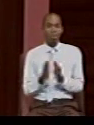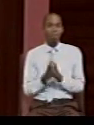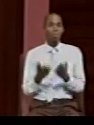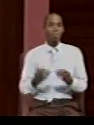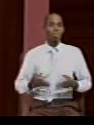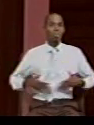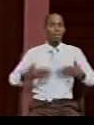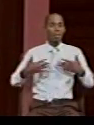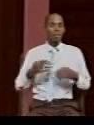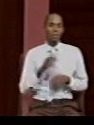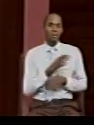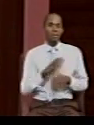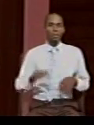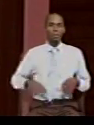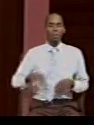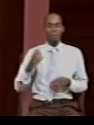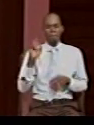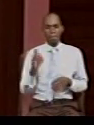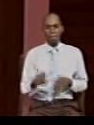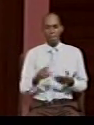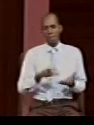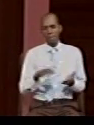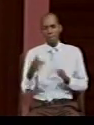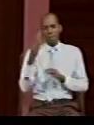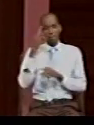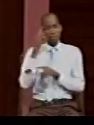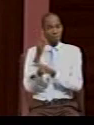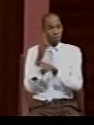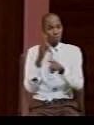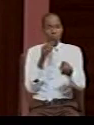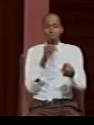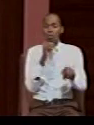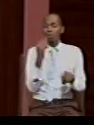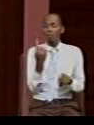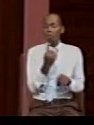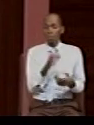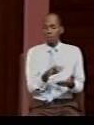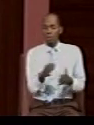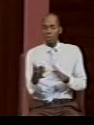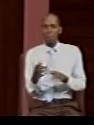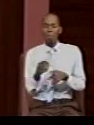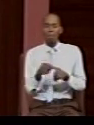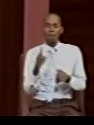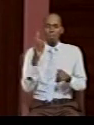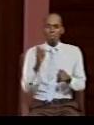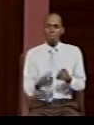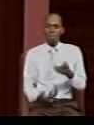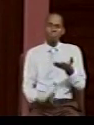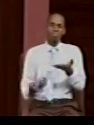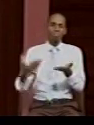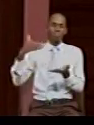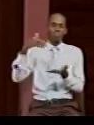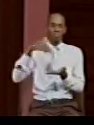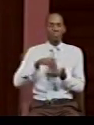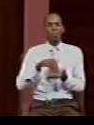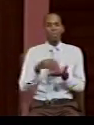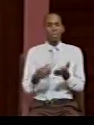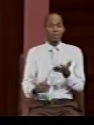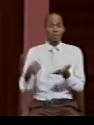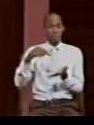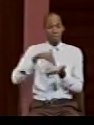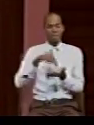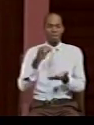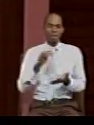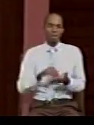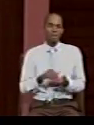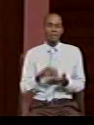Christ must die for you. But not only die, he must rise again. And now he tells us